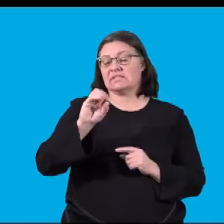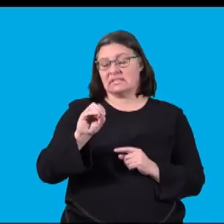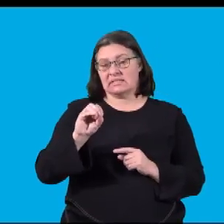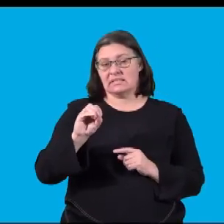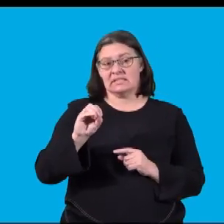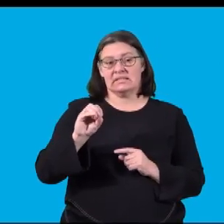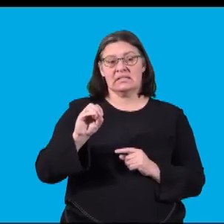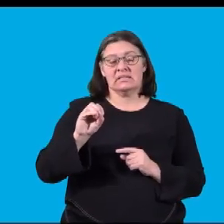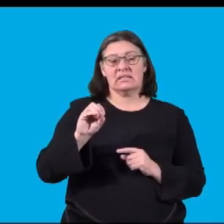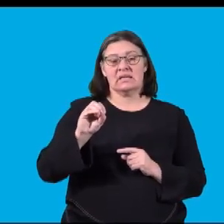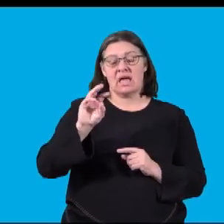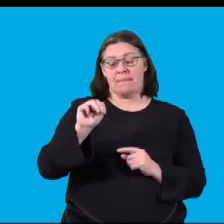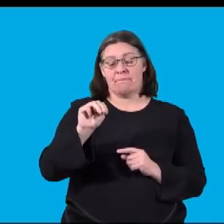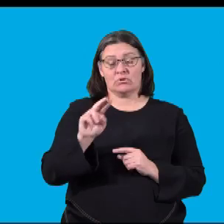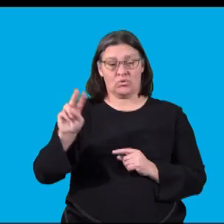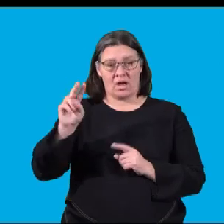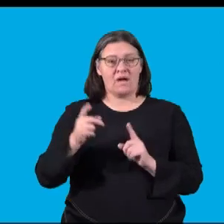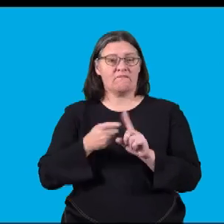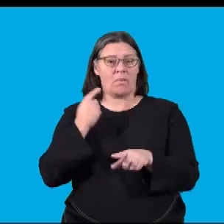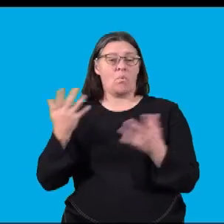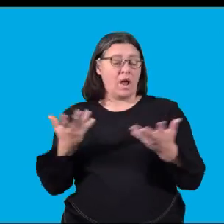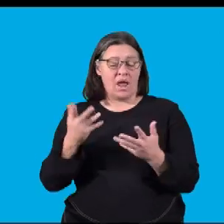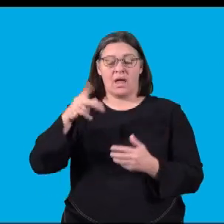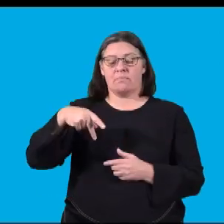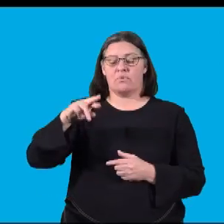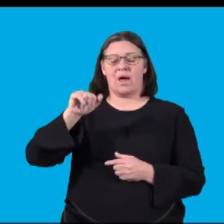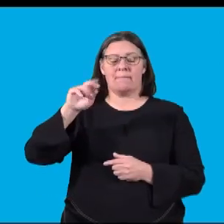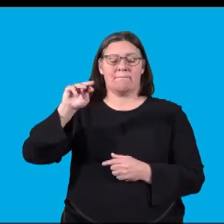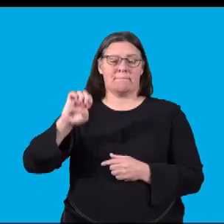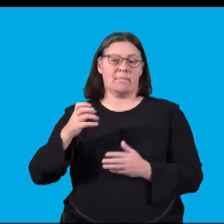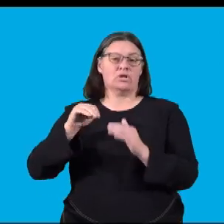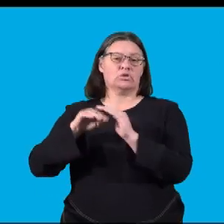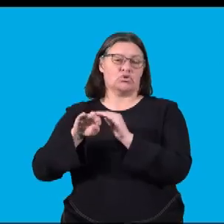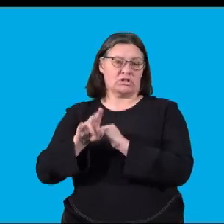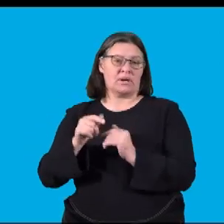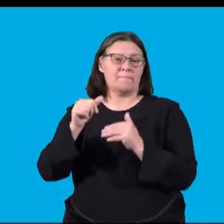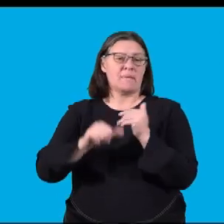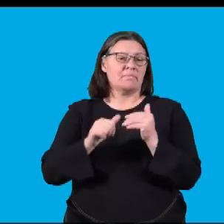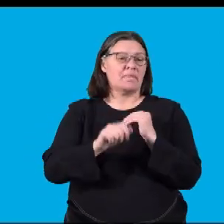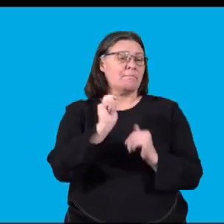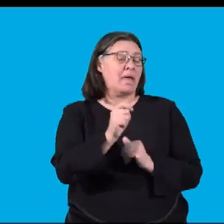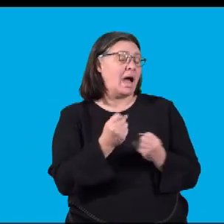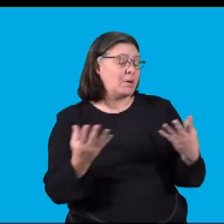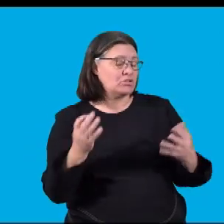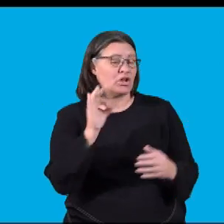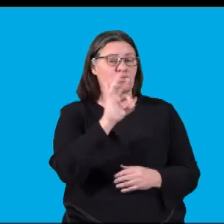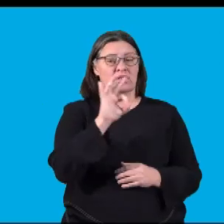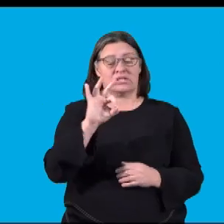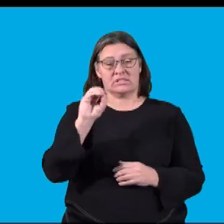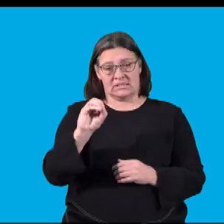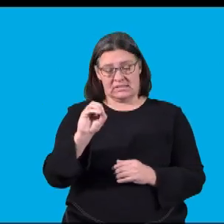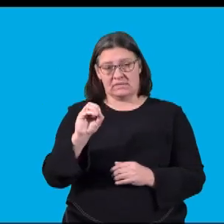square meters of space from Prime Storage at a monthly amount of